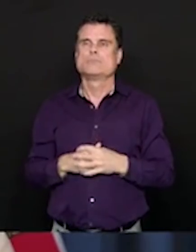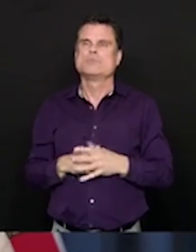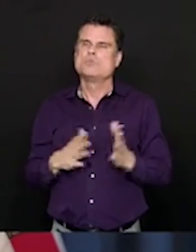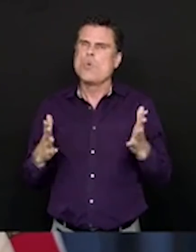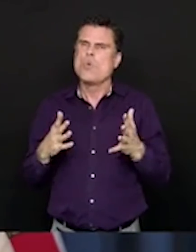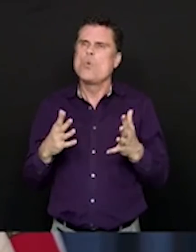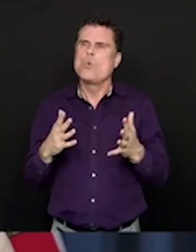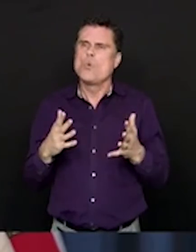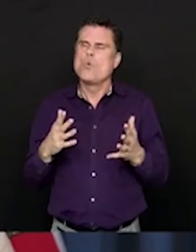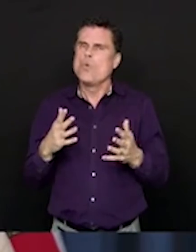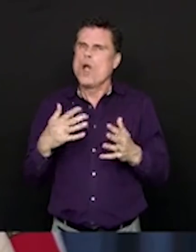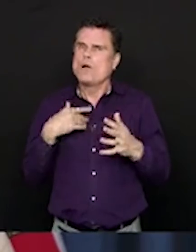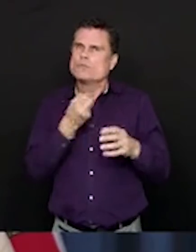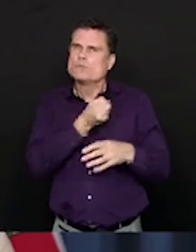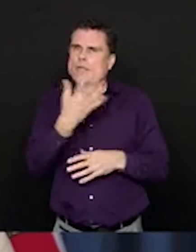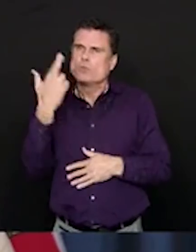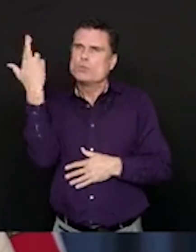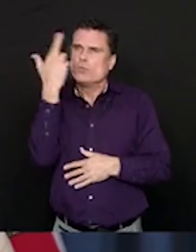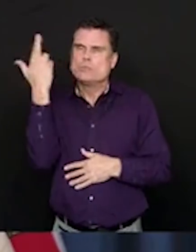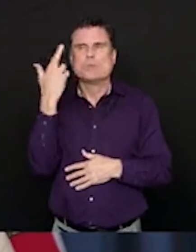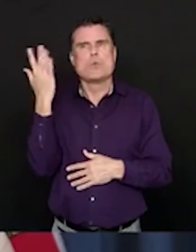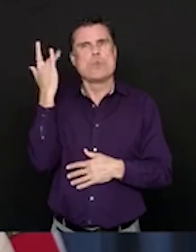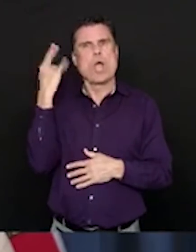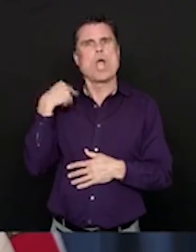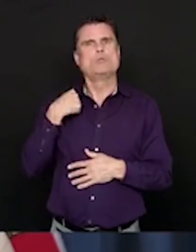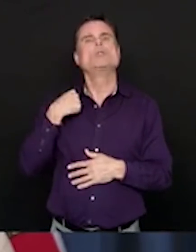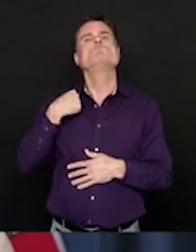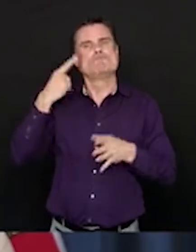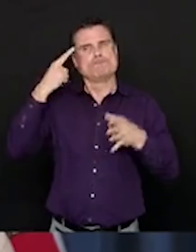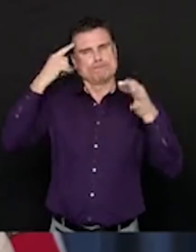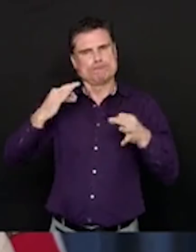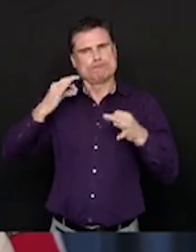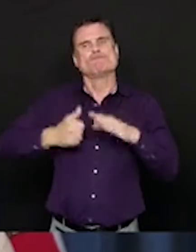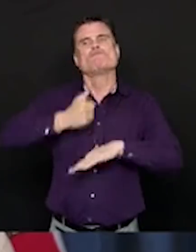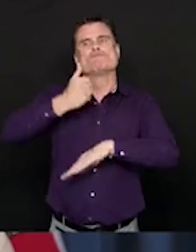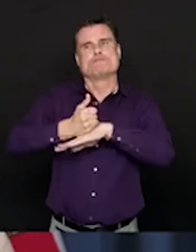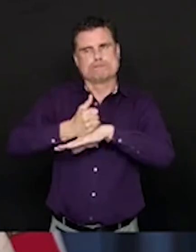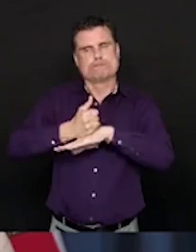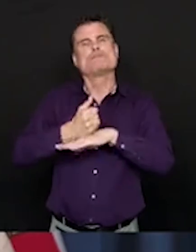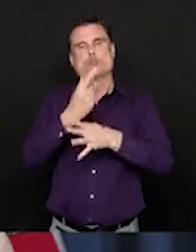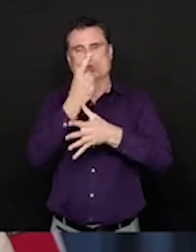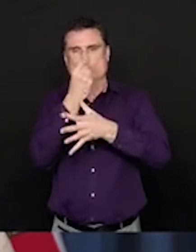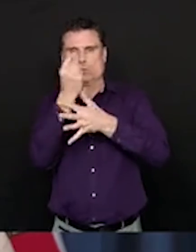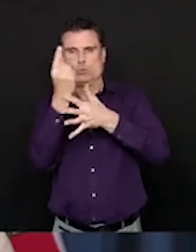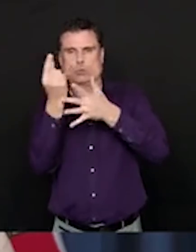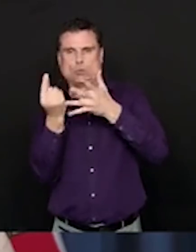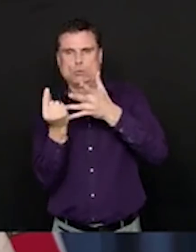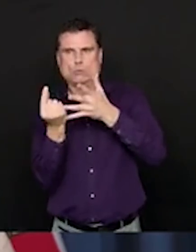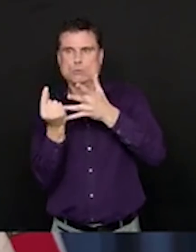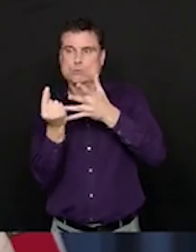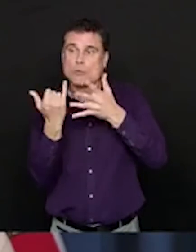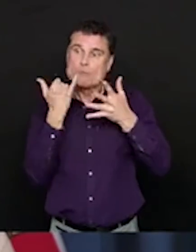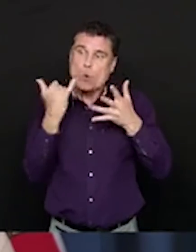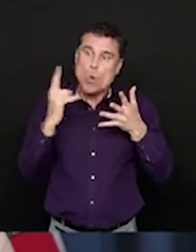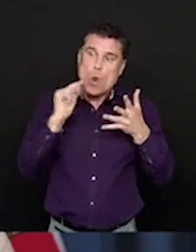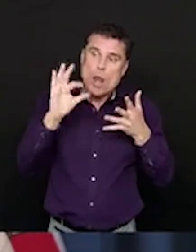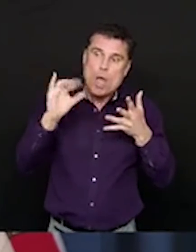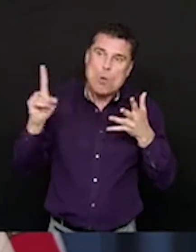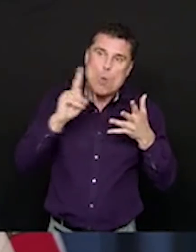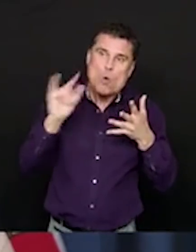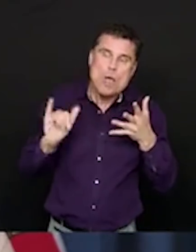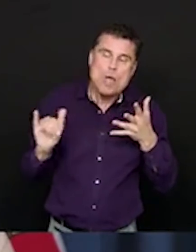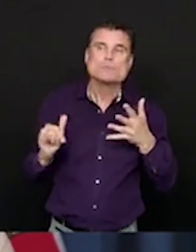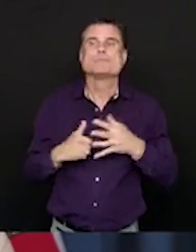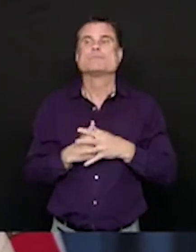make sure that we have protocols in place that best protect our PPE, make sure that the medical calls get the attention they